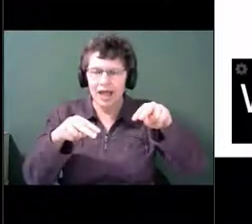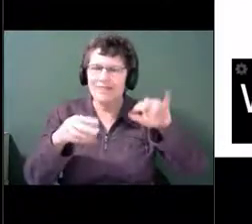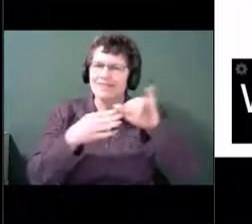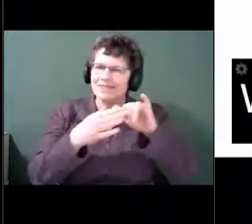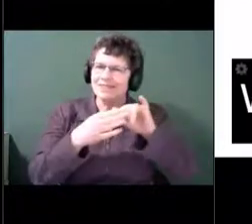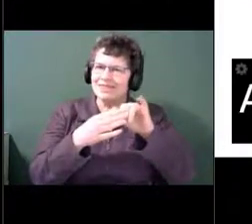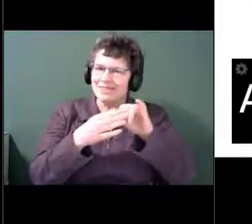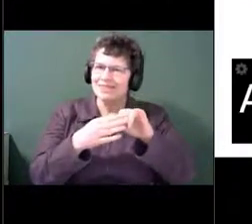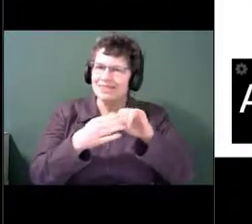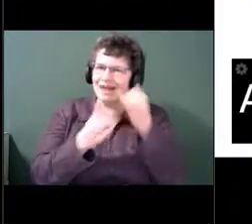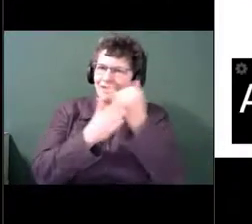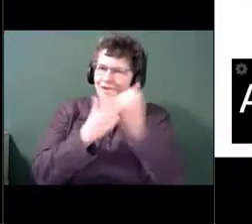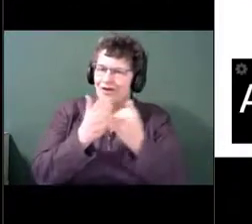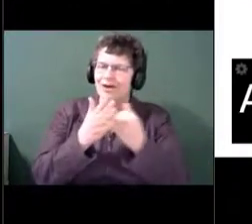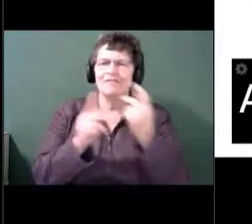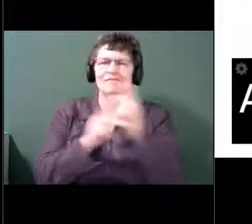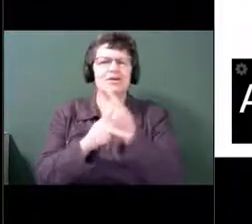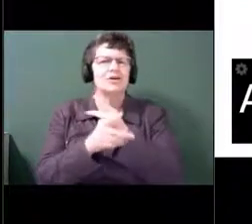their own